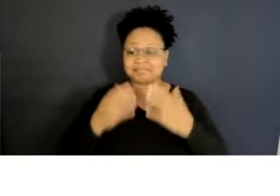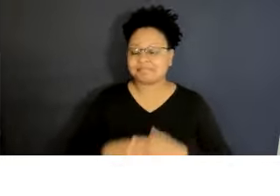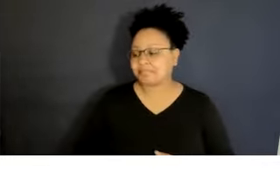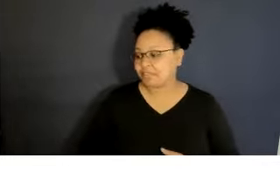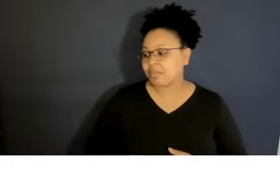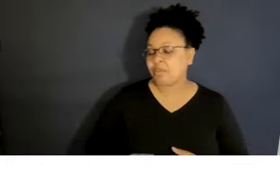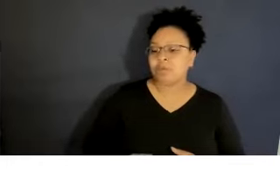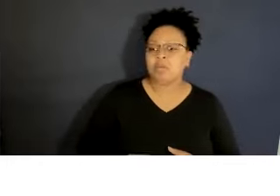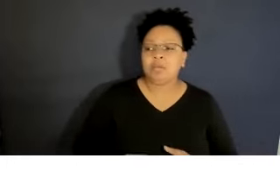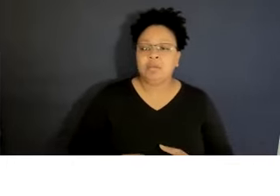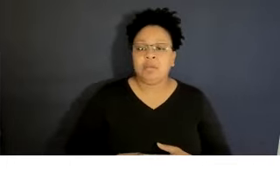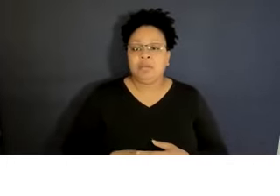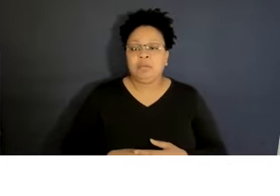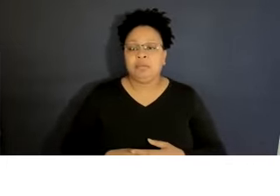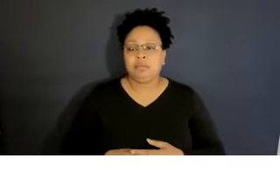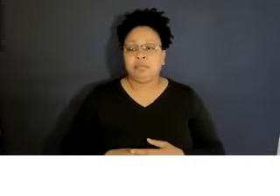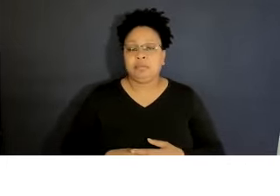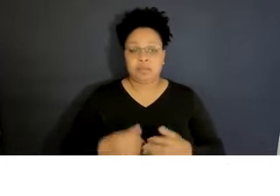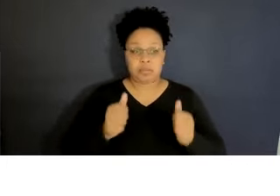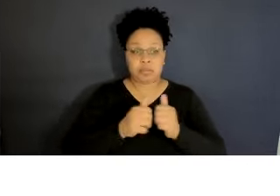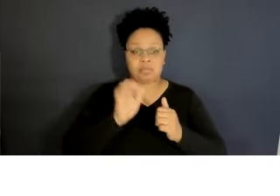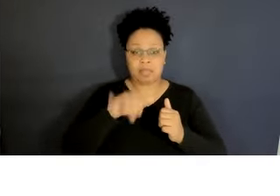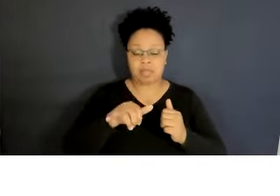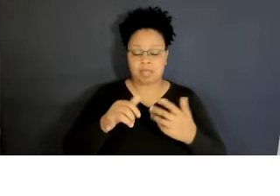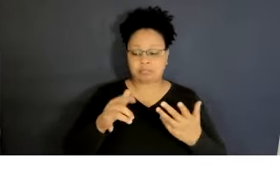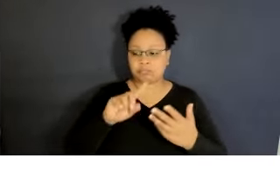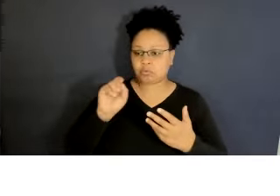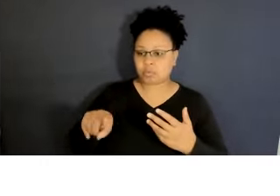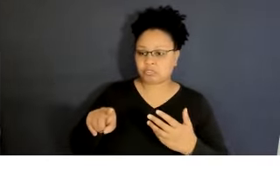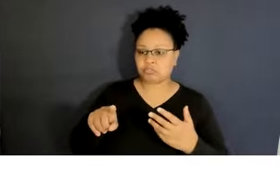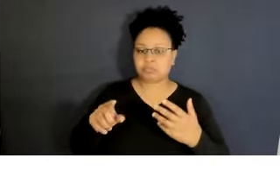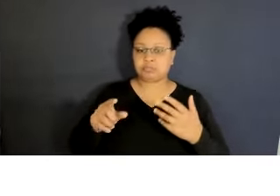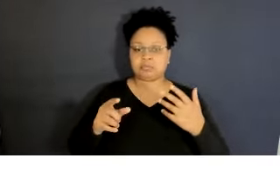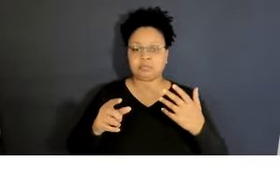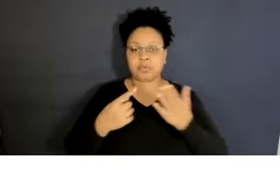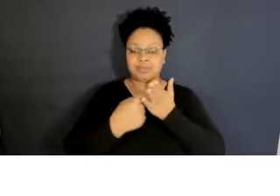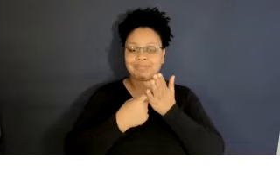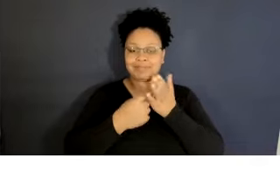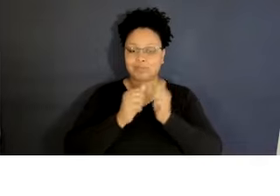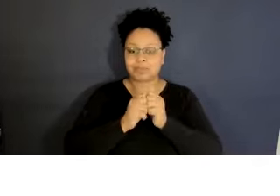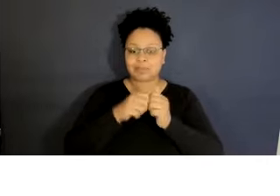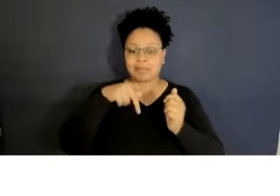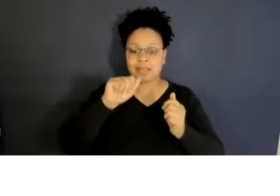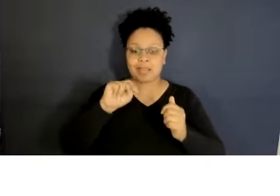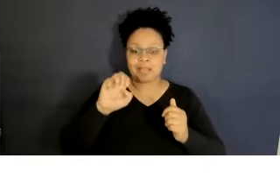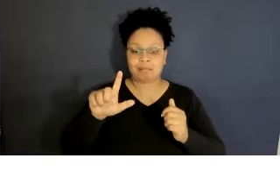With that question, I guess I will start it up with the panel discussion now.